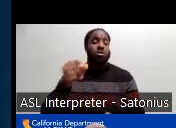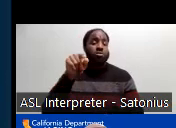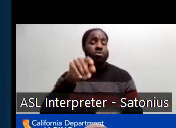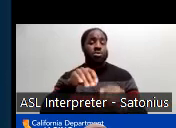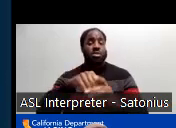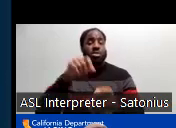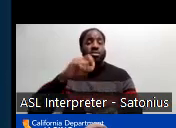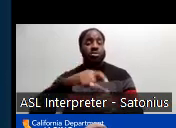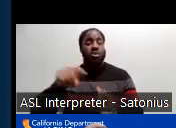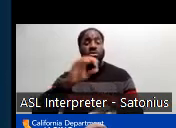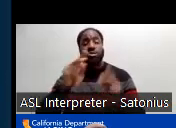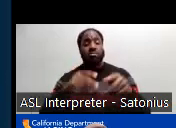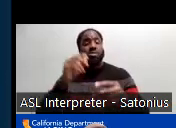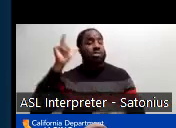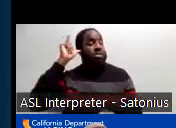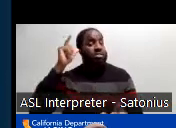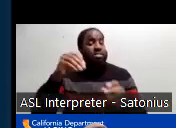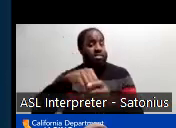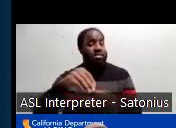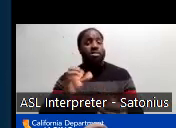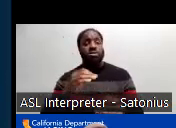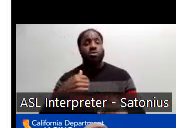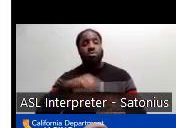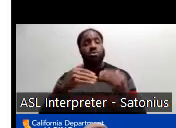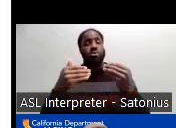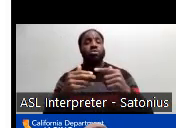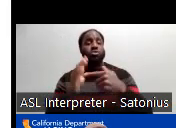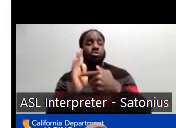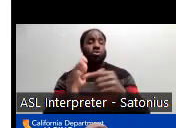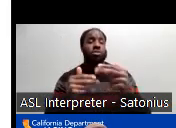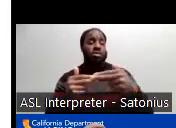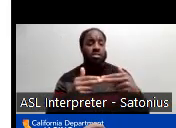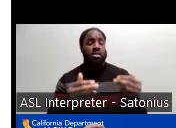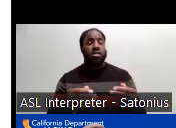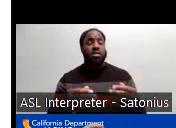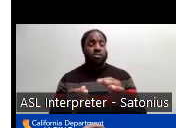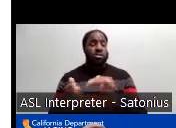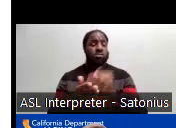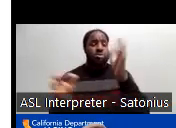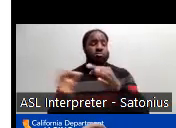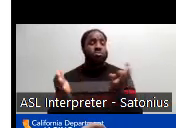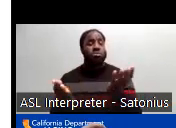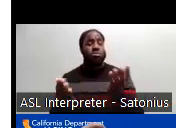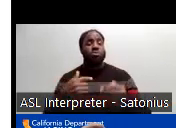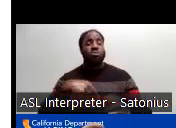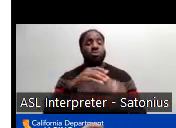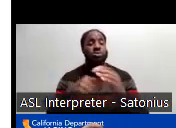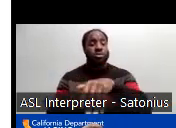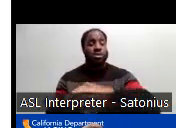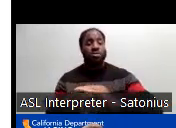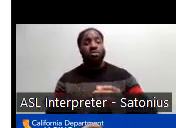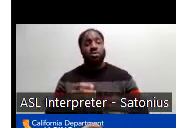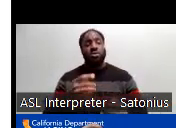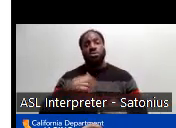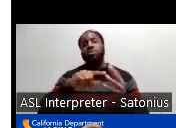people listening in. So we'll go ahead and just show the slide that shows what we're going to cover today. I guess we'll start with a listing